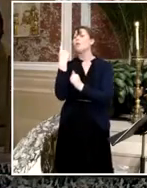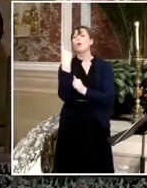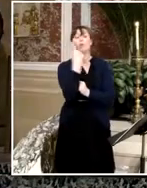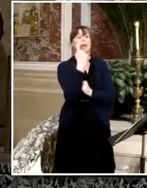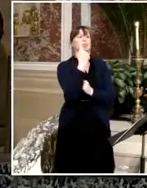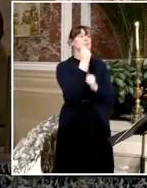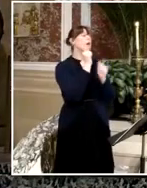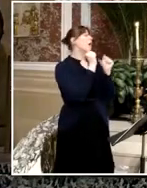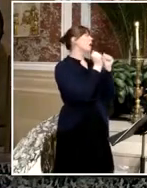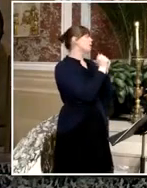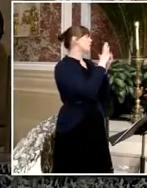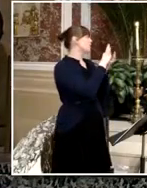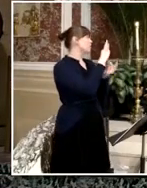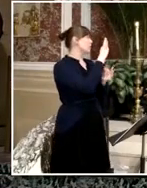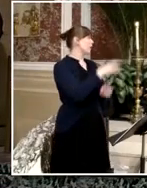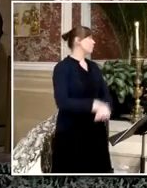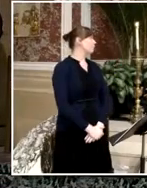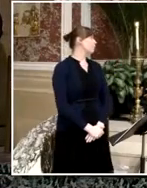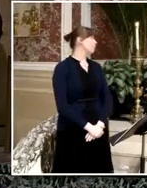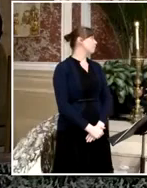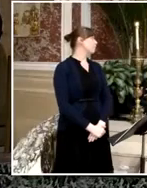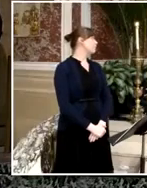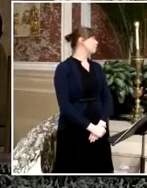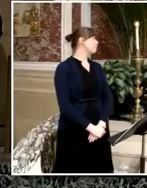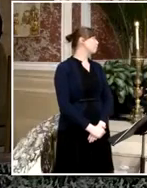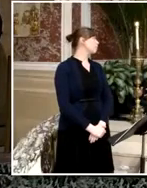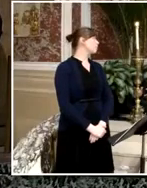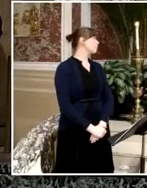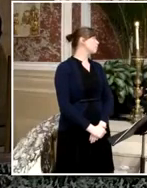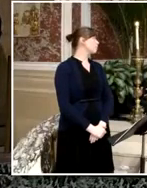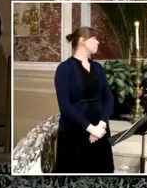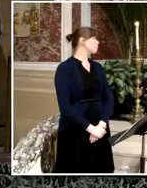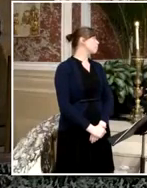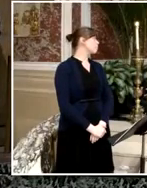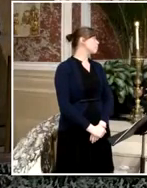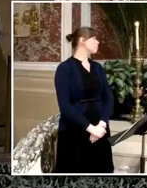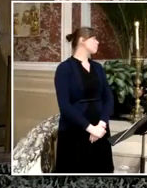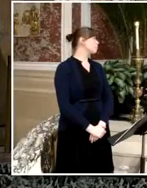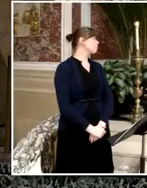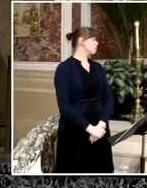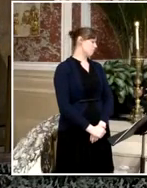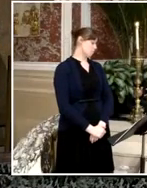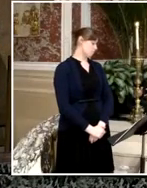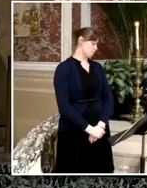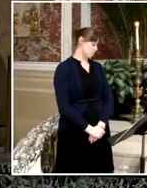you always. And with your spirit.